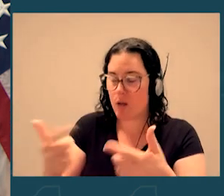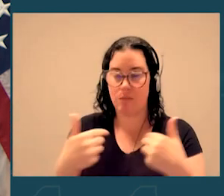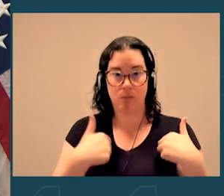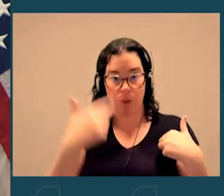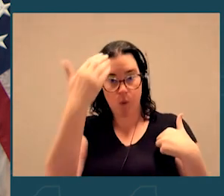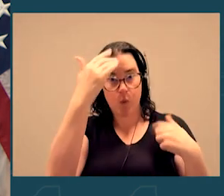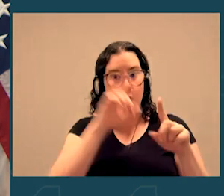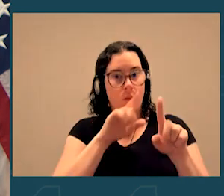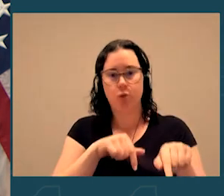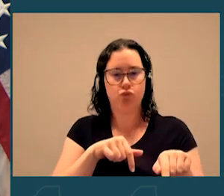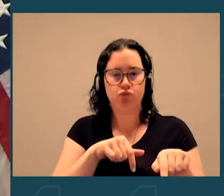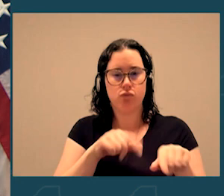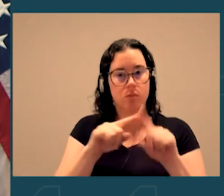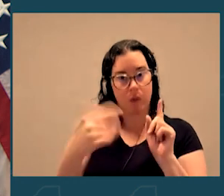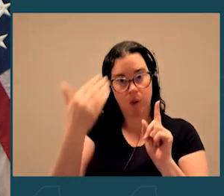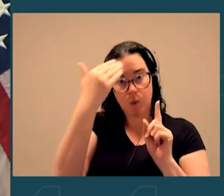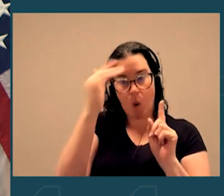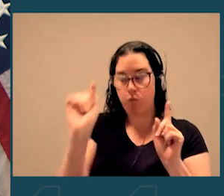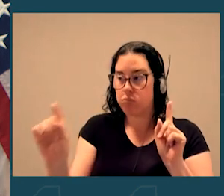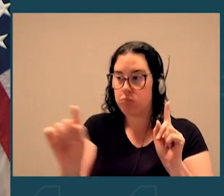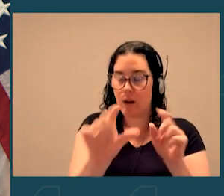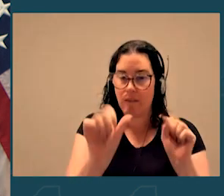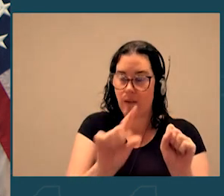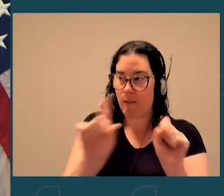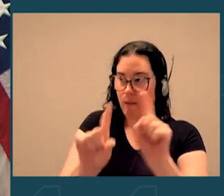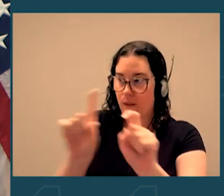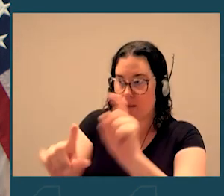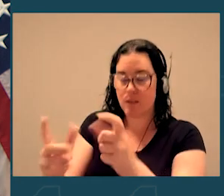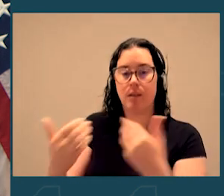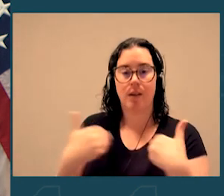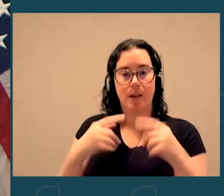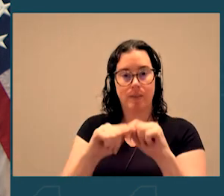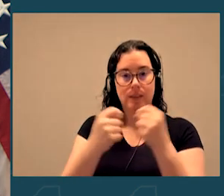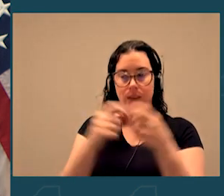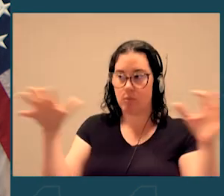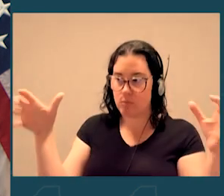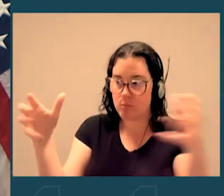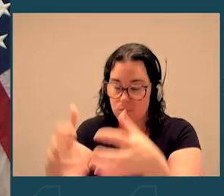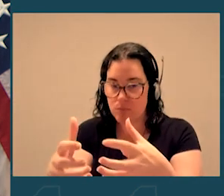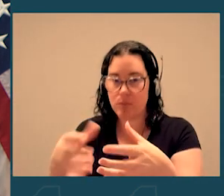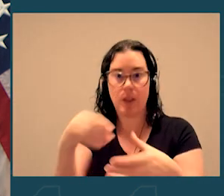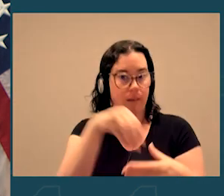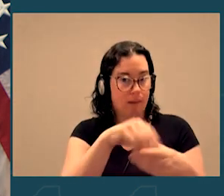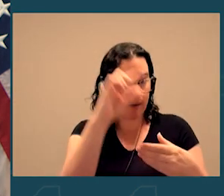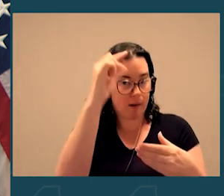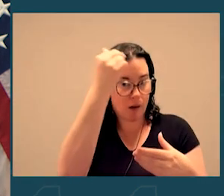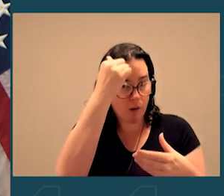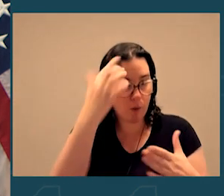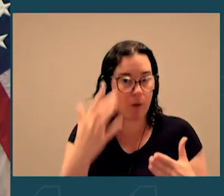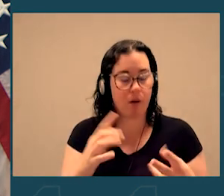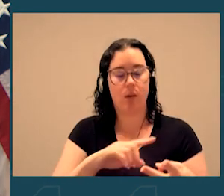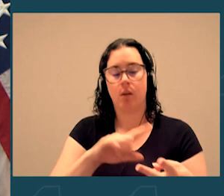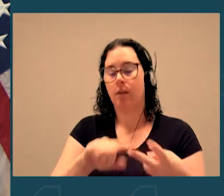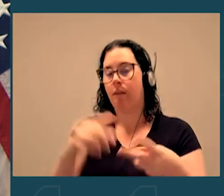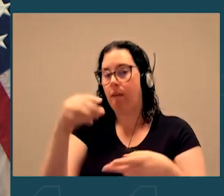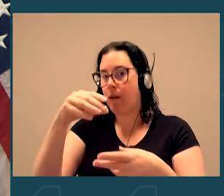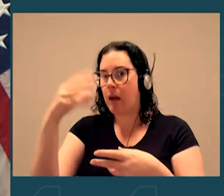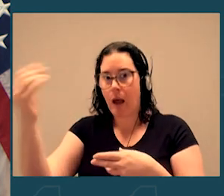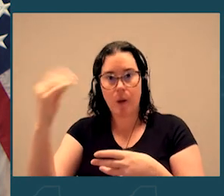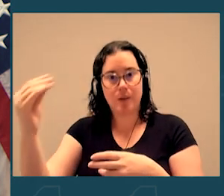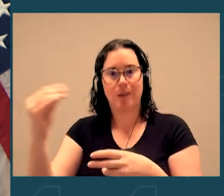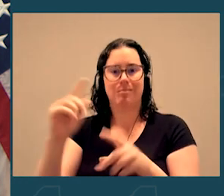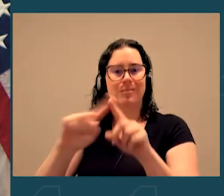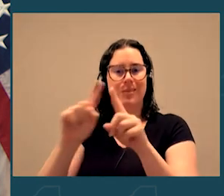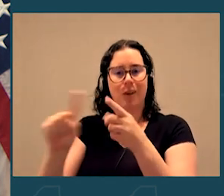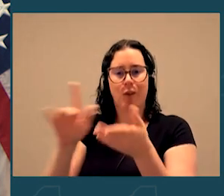And we pulled together a team, and in government, outside government, the providers, tell us, all of you who've lived